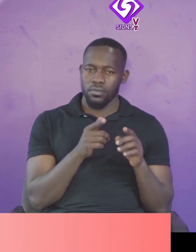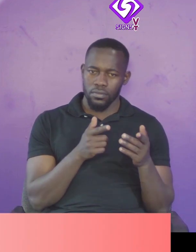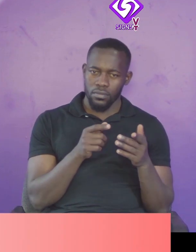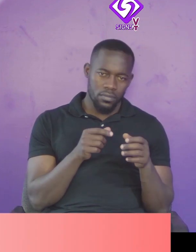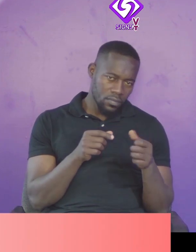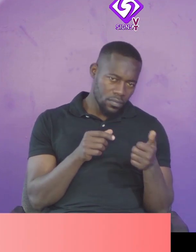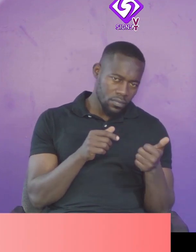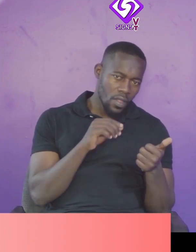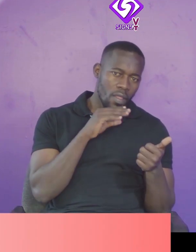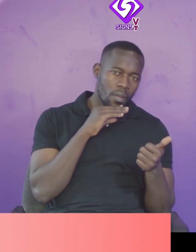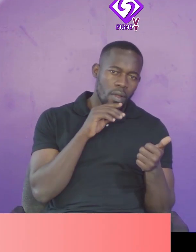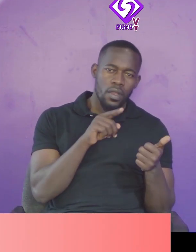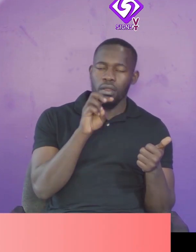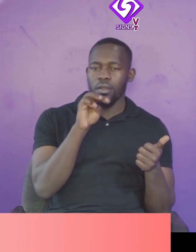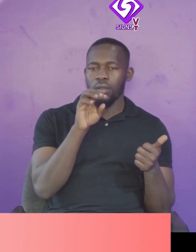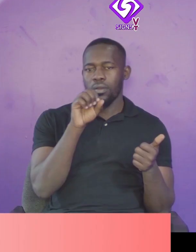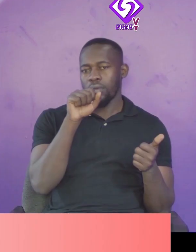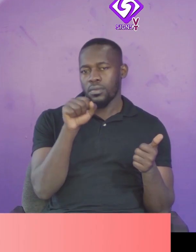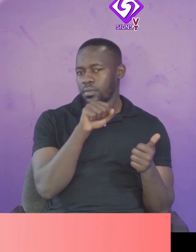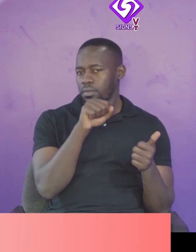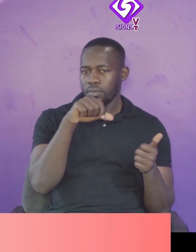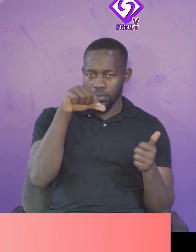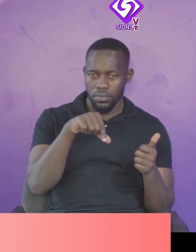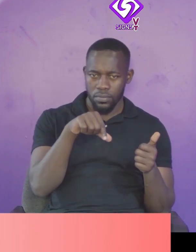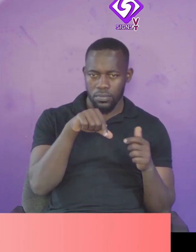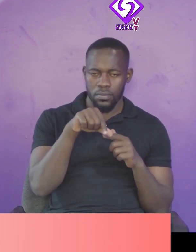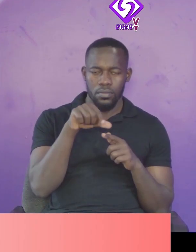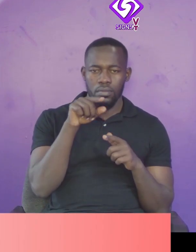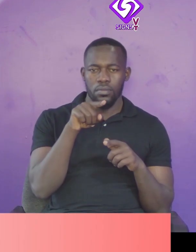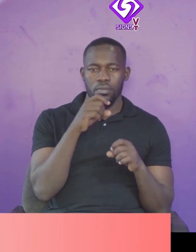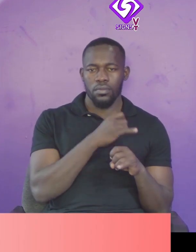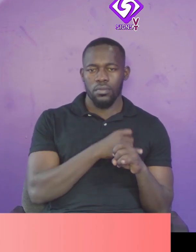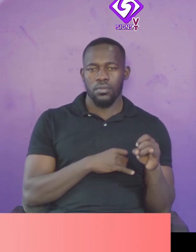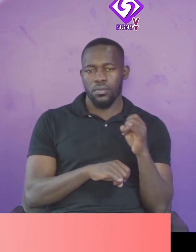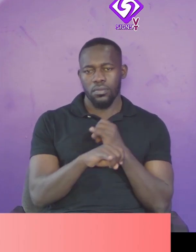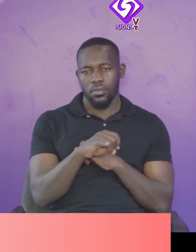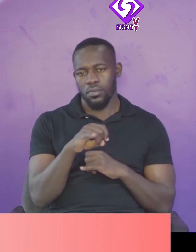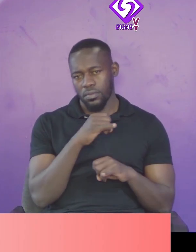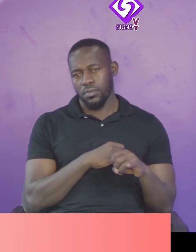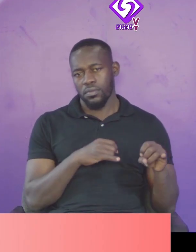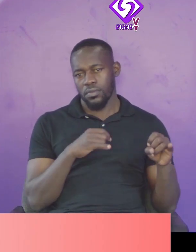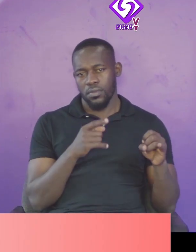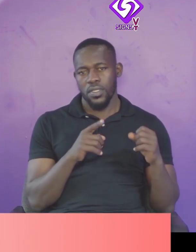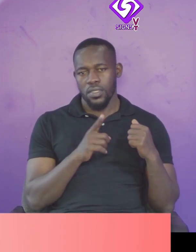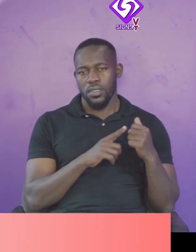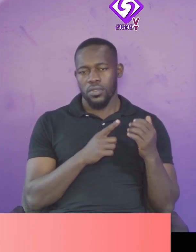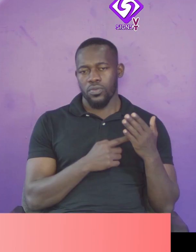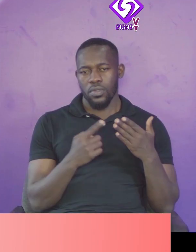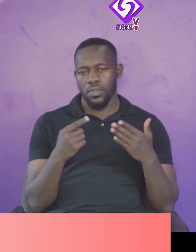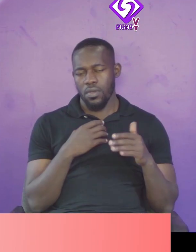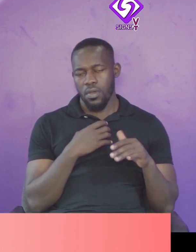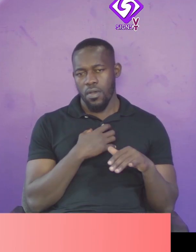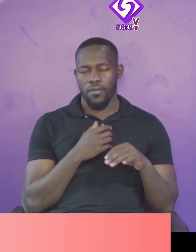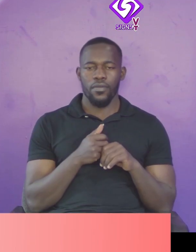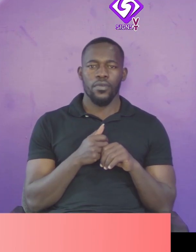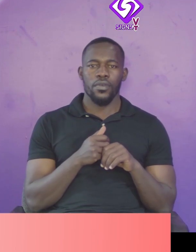has been has been injured up to this point, so Mosquera will be out up to 6 weeks. And now